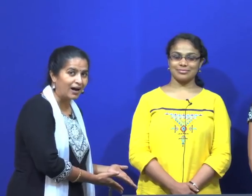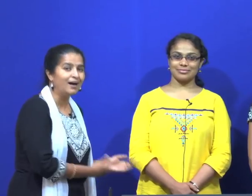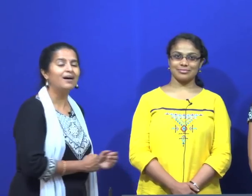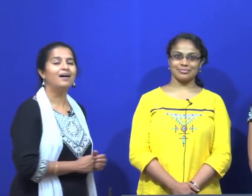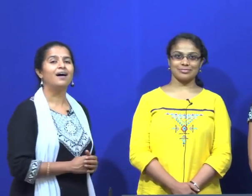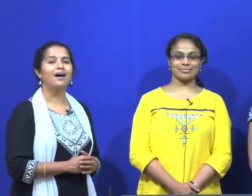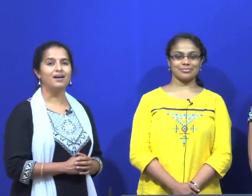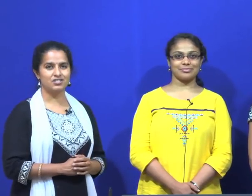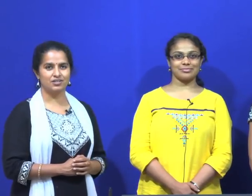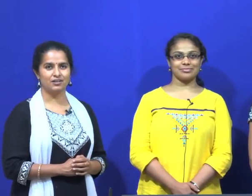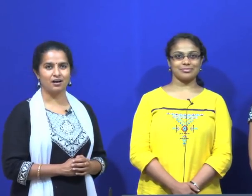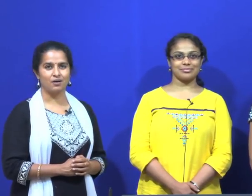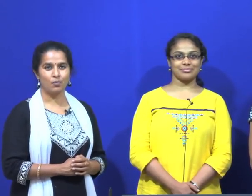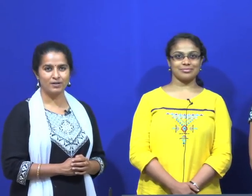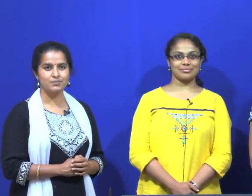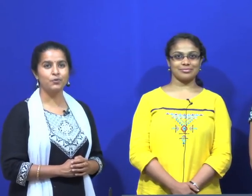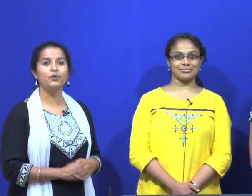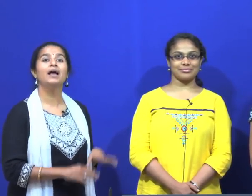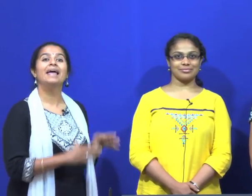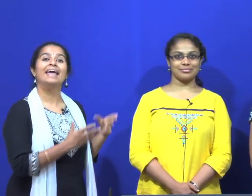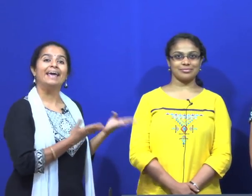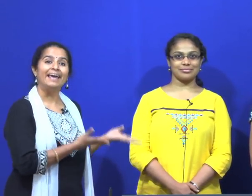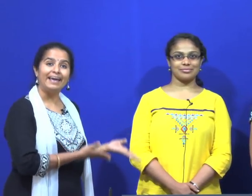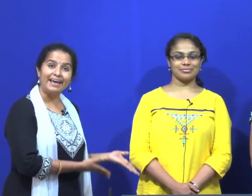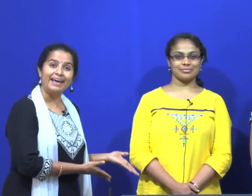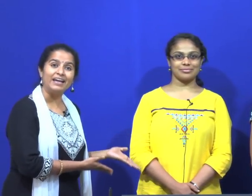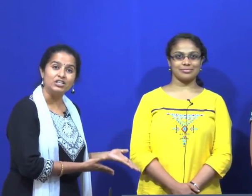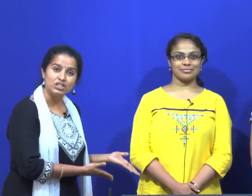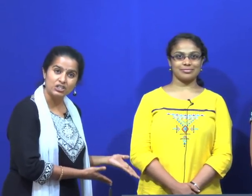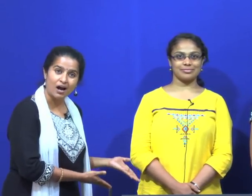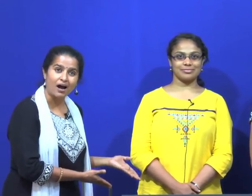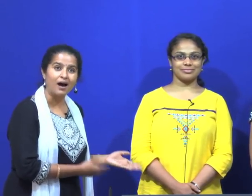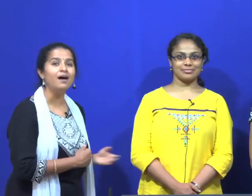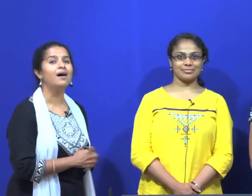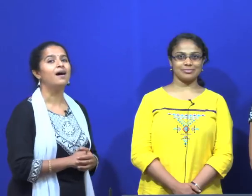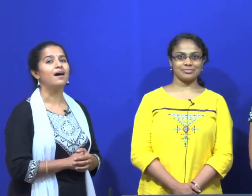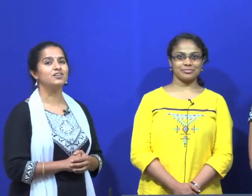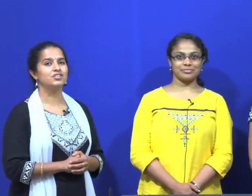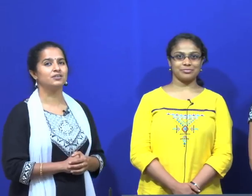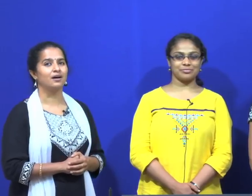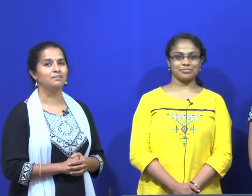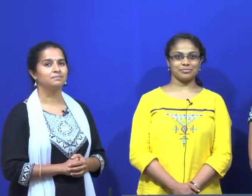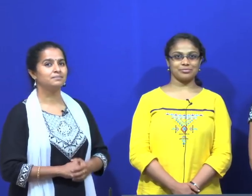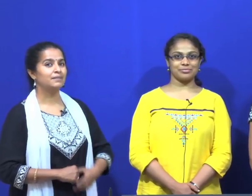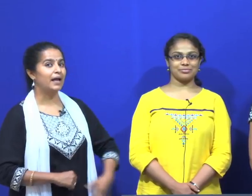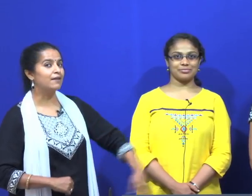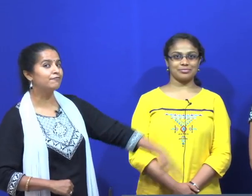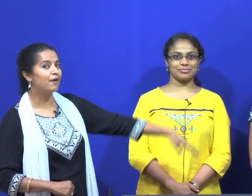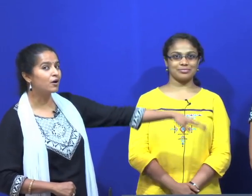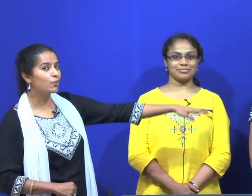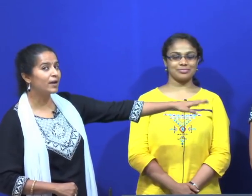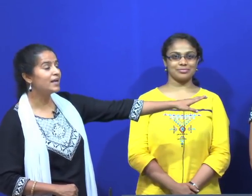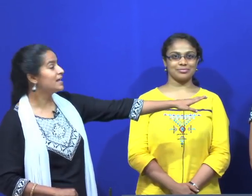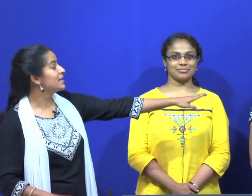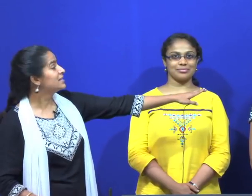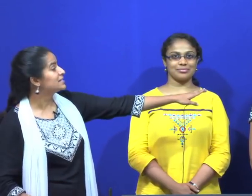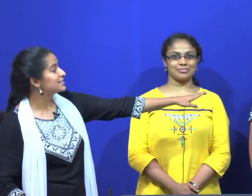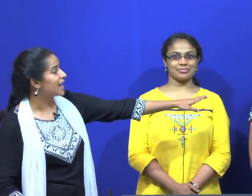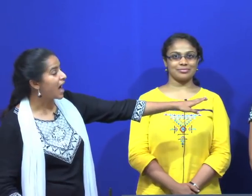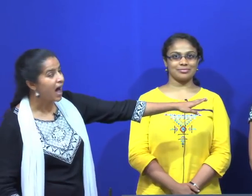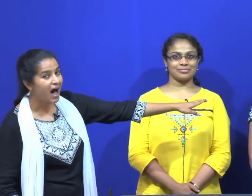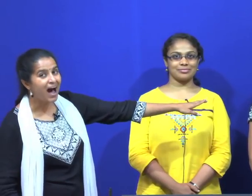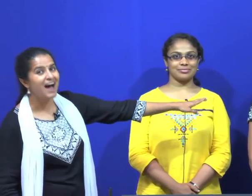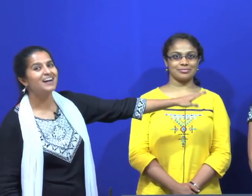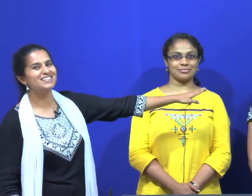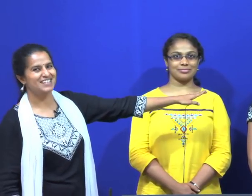Esha Archita. Once more. Esha Archita. And far away,